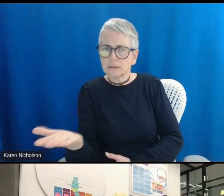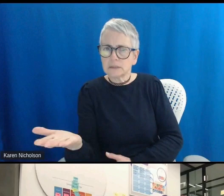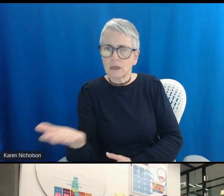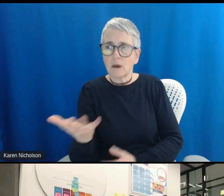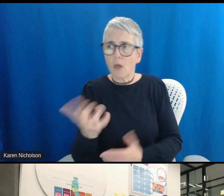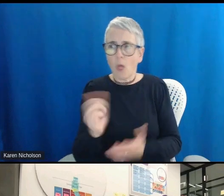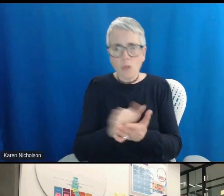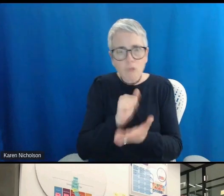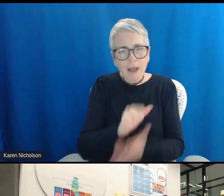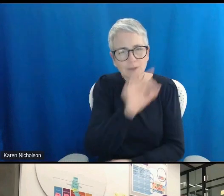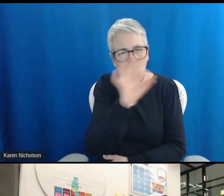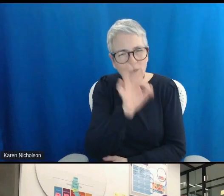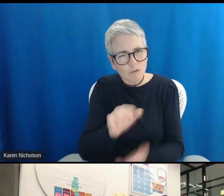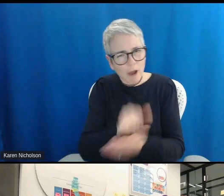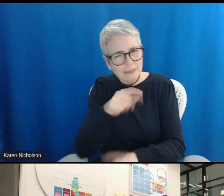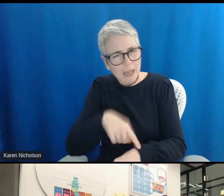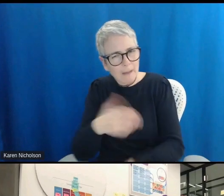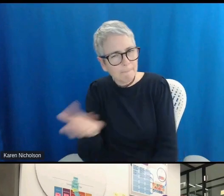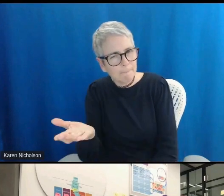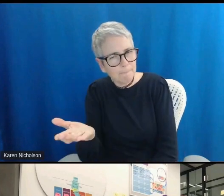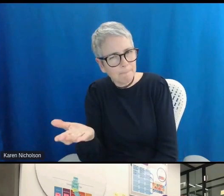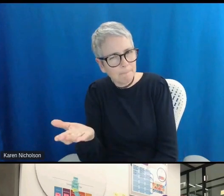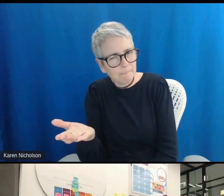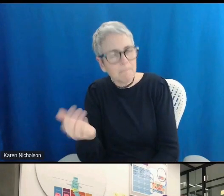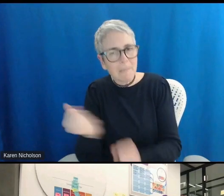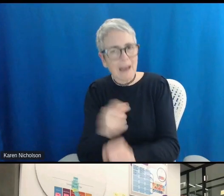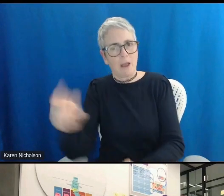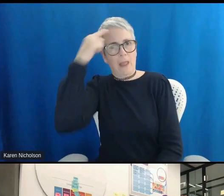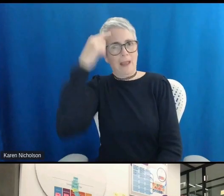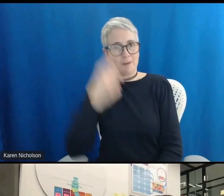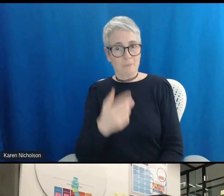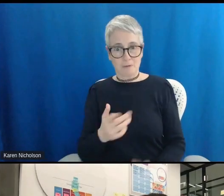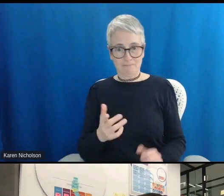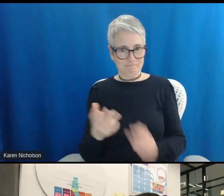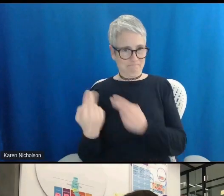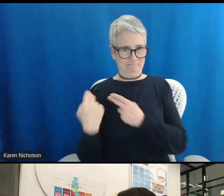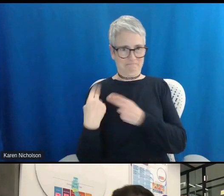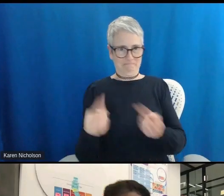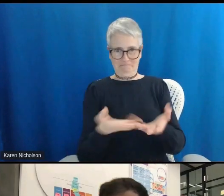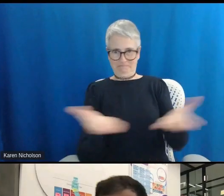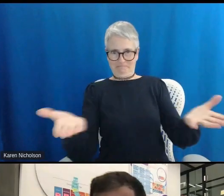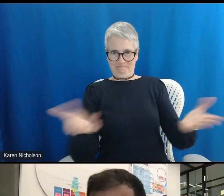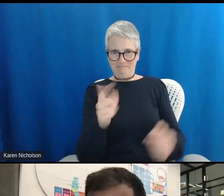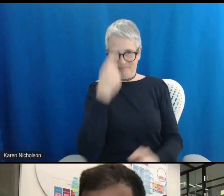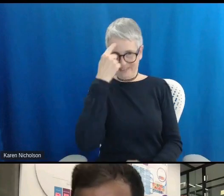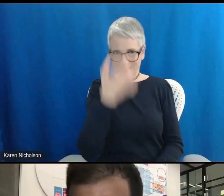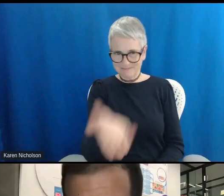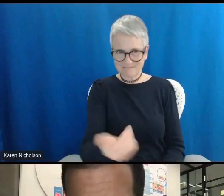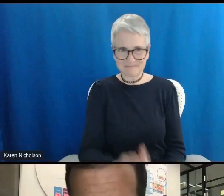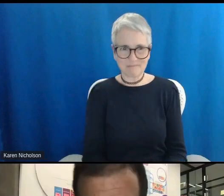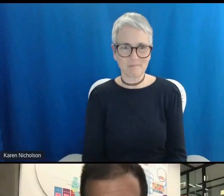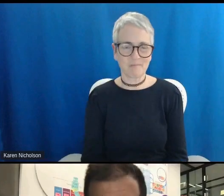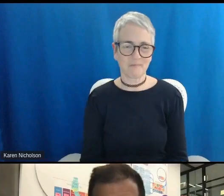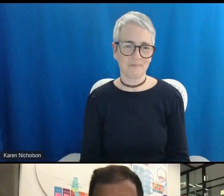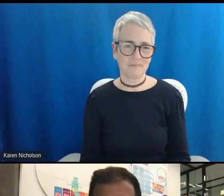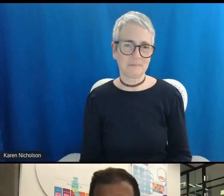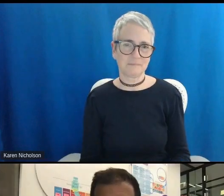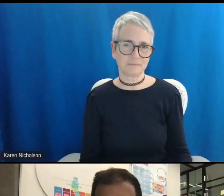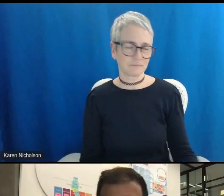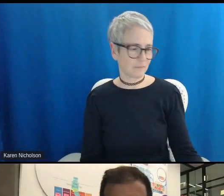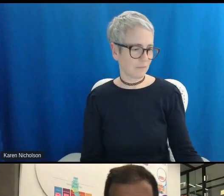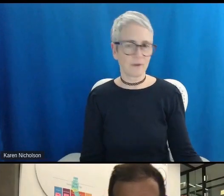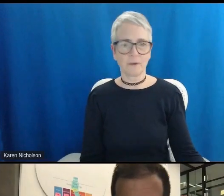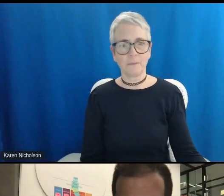at the right time to get people thinking. But I'll give someone else a chance to chip in on that one. I'll just step in. It's Eric from